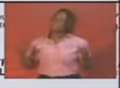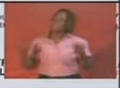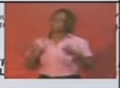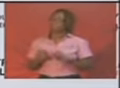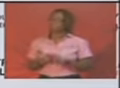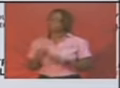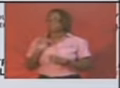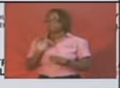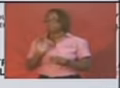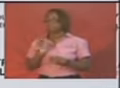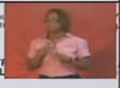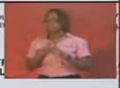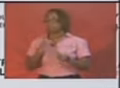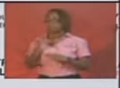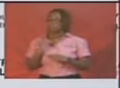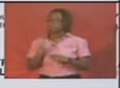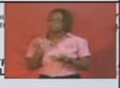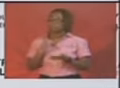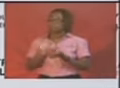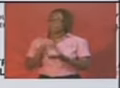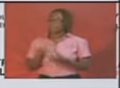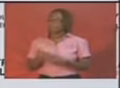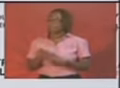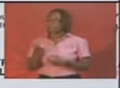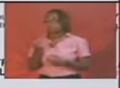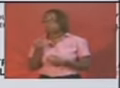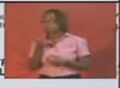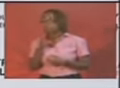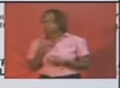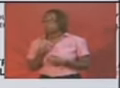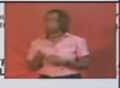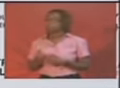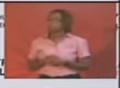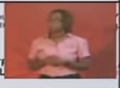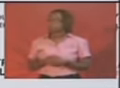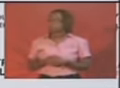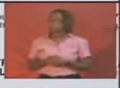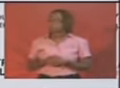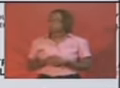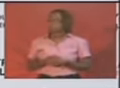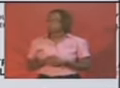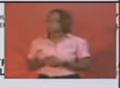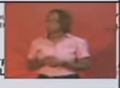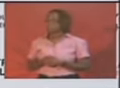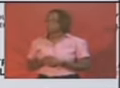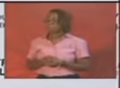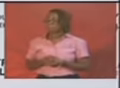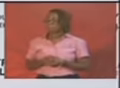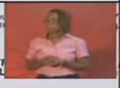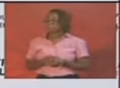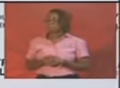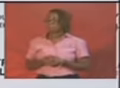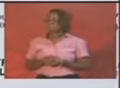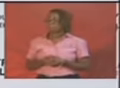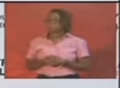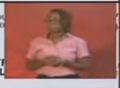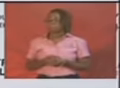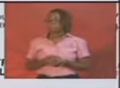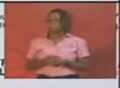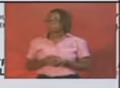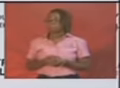Good morning, Kim Bodram again. Thank you. CMO, again, just to revisit the vaccines for people who are